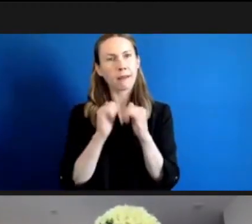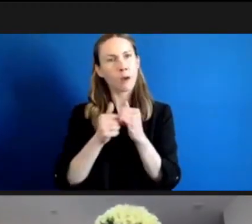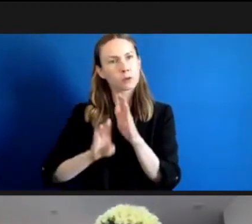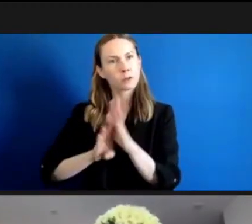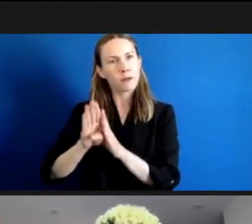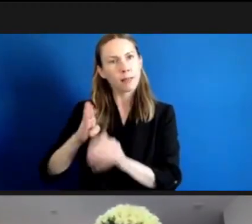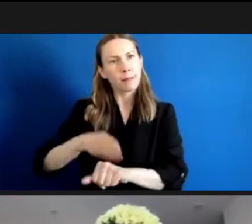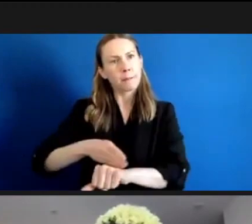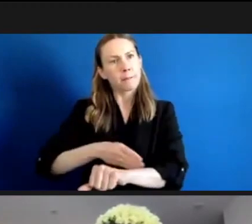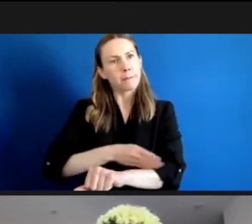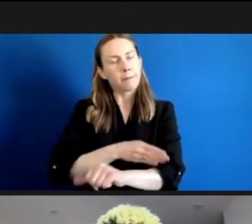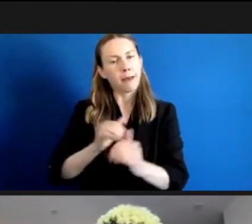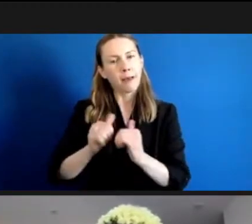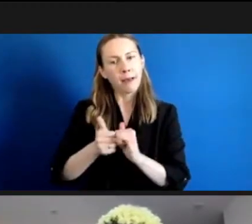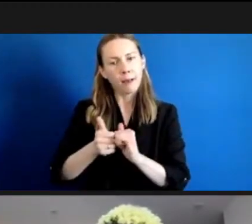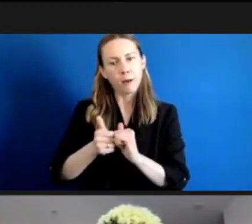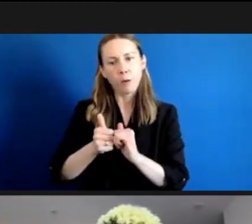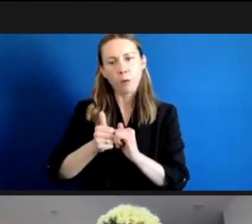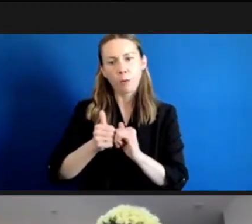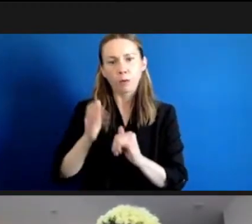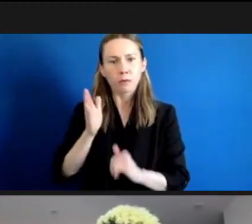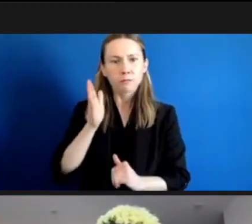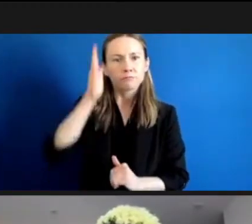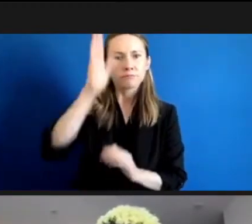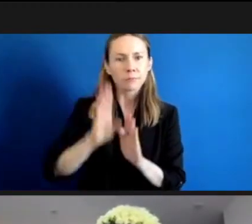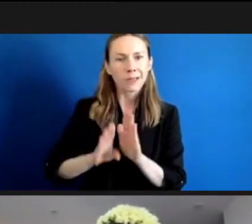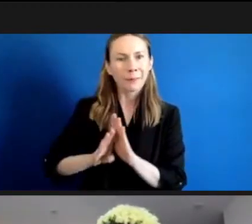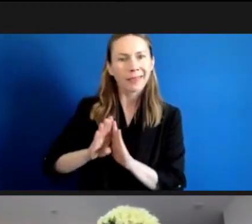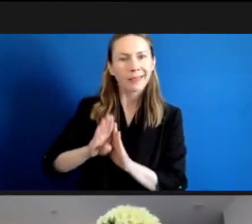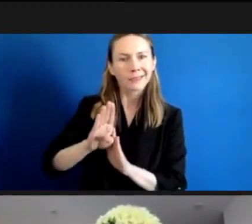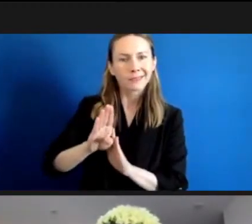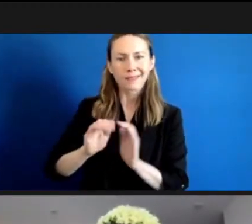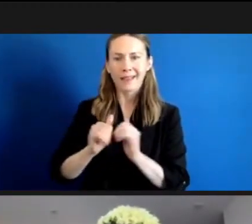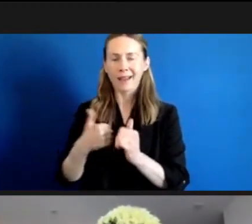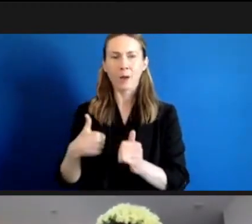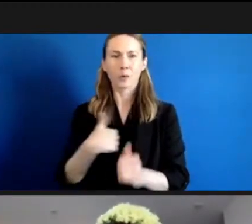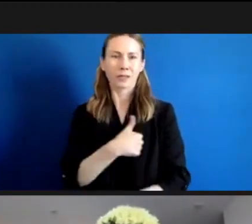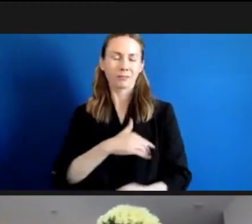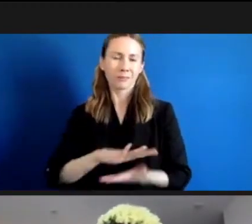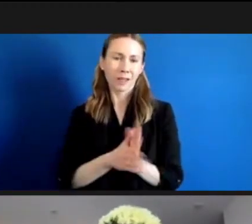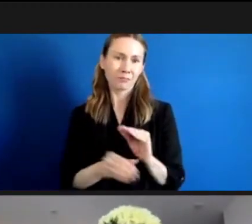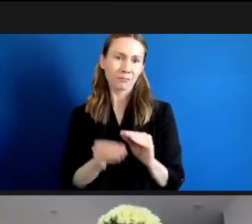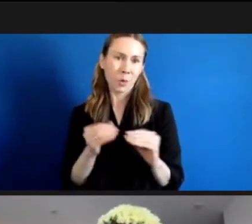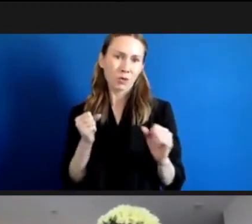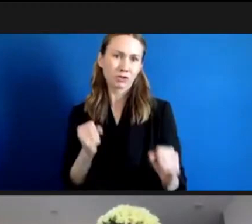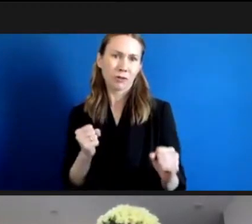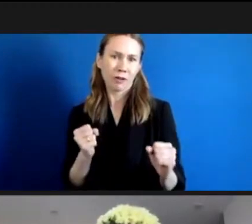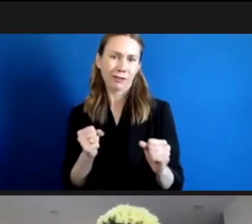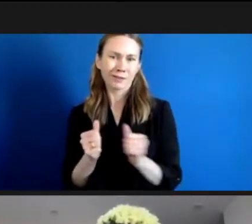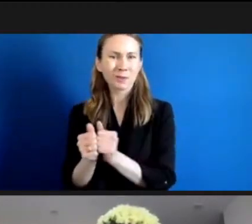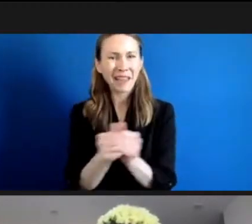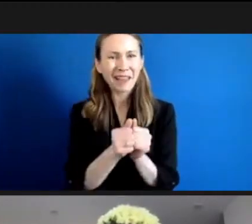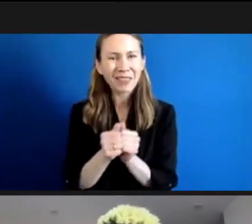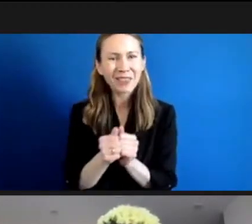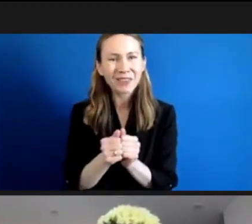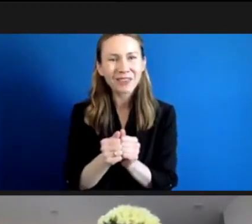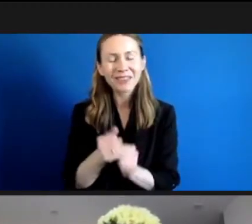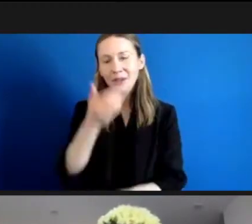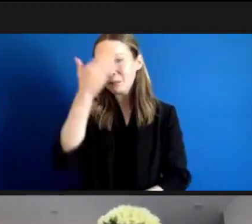and building and making us stronger together. because if